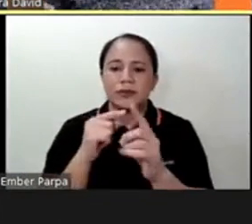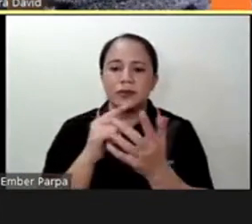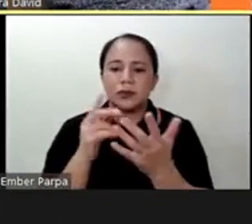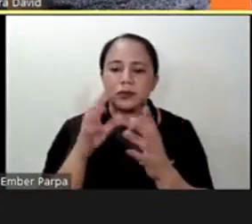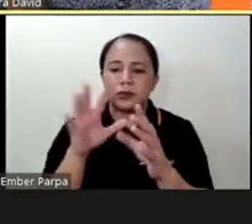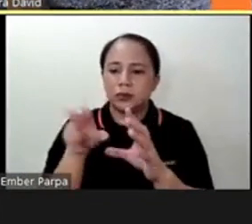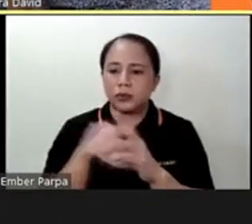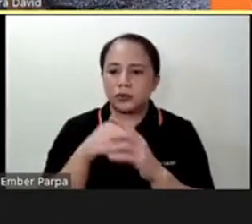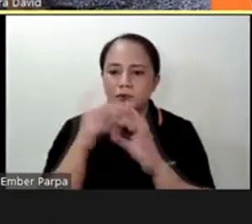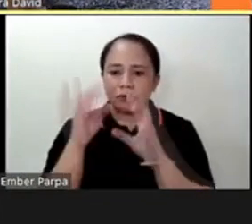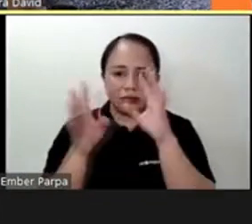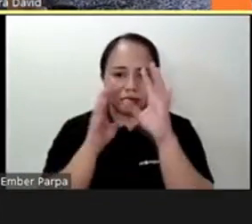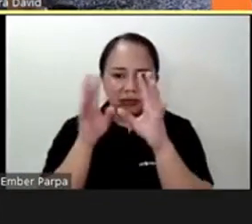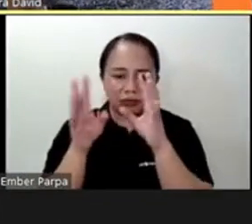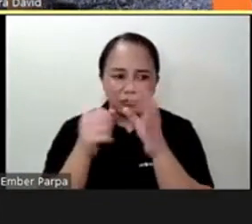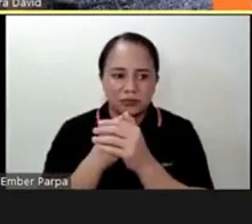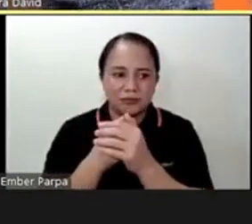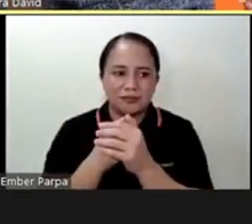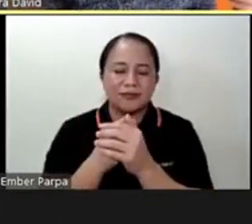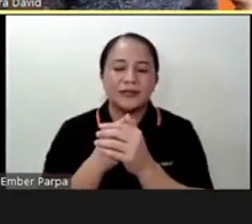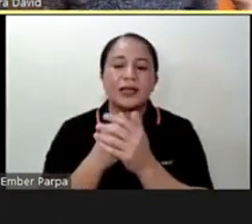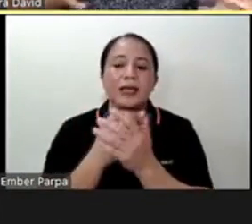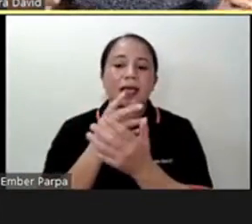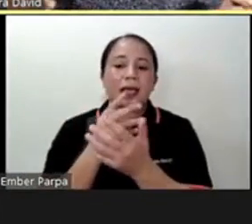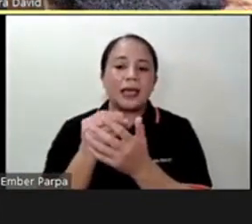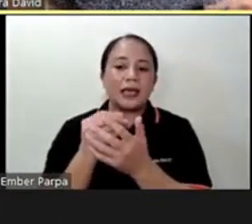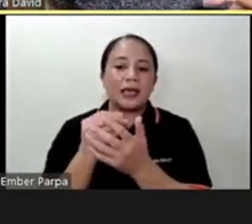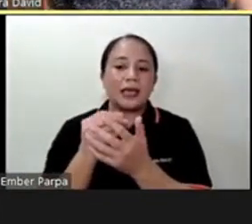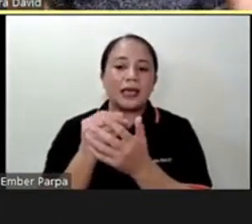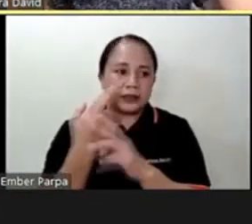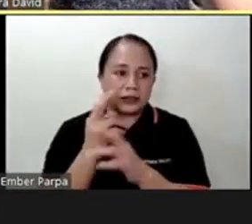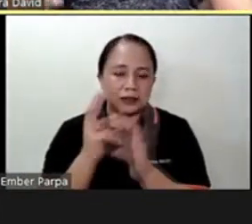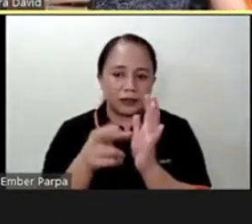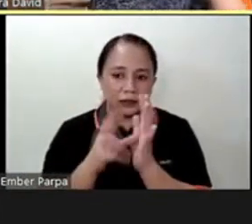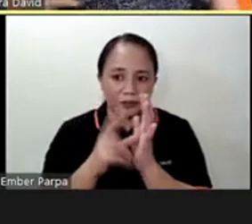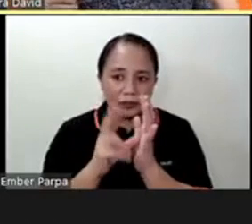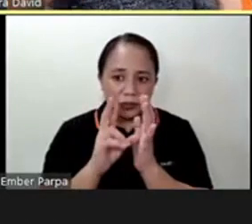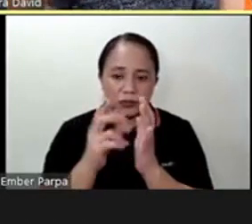institute innovations, di ba? And review our